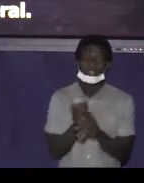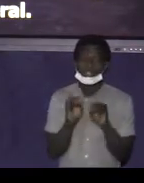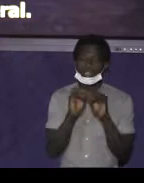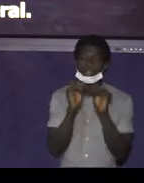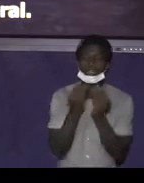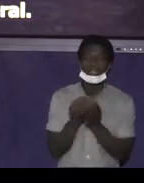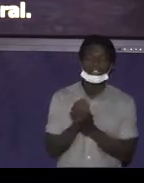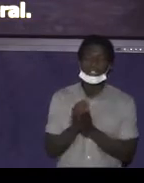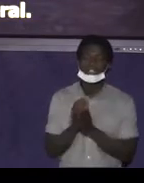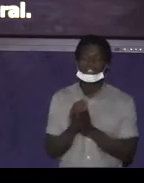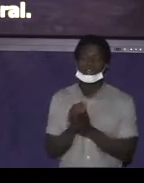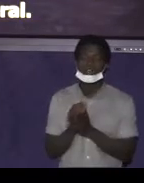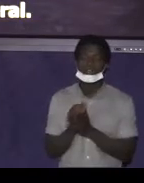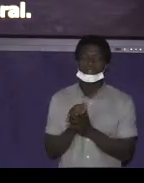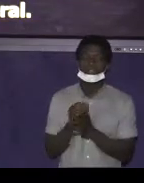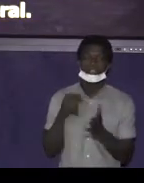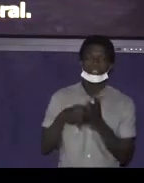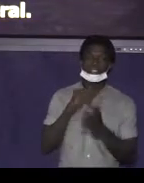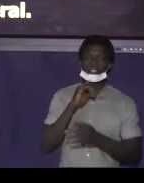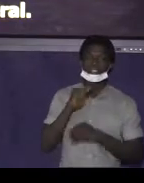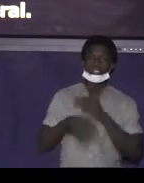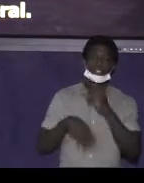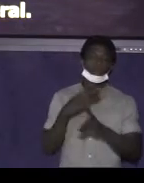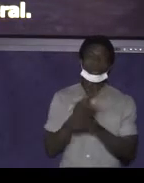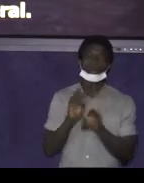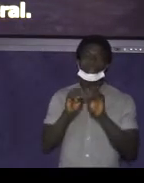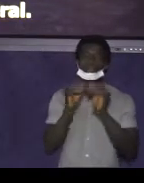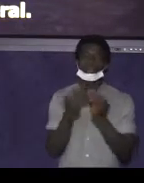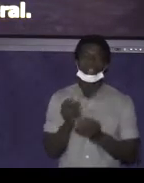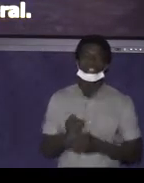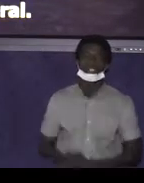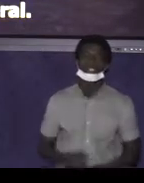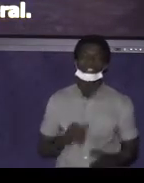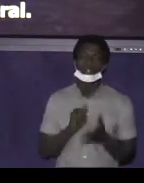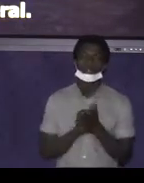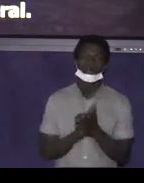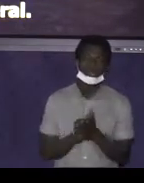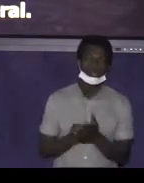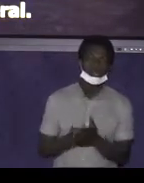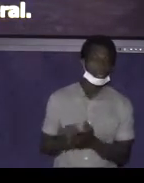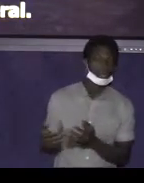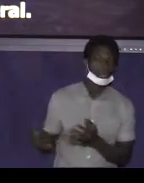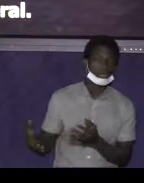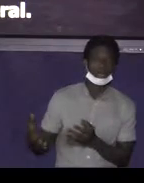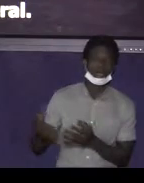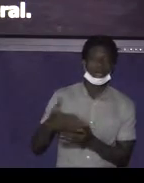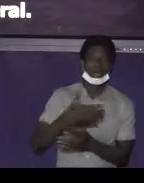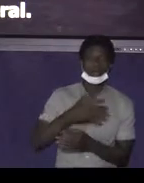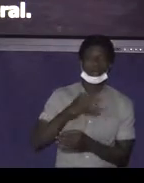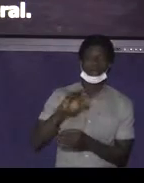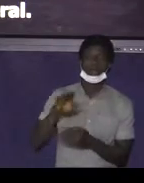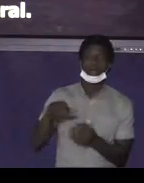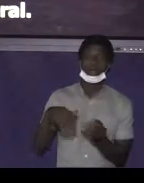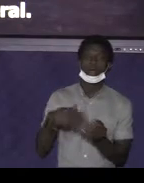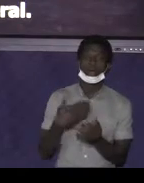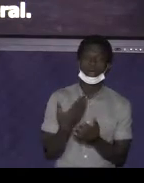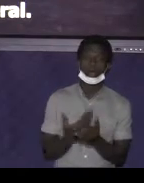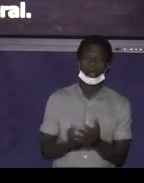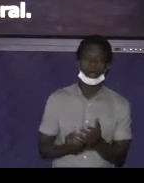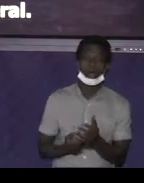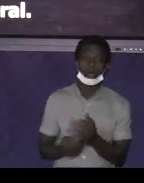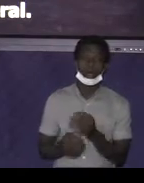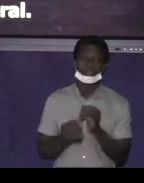all international organizations. This is a world organization that comprises almost